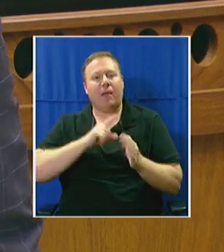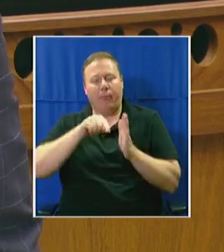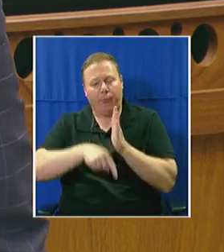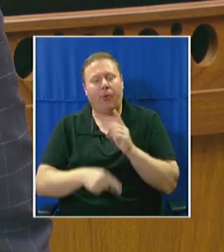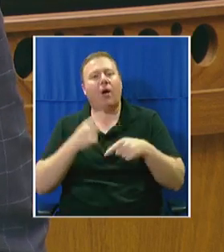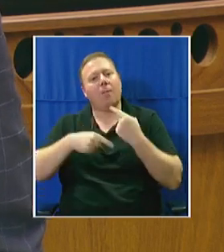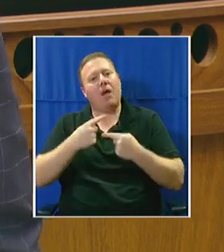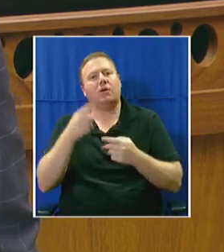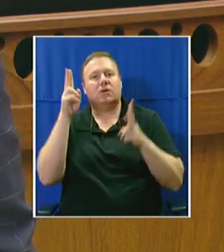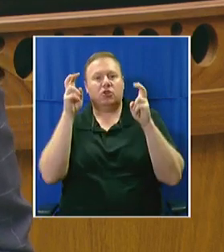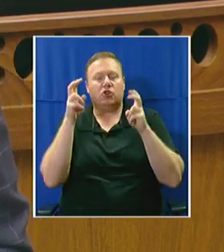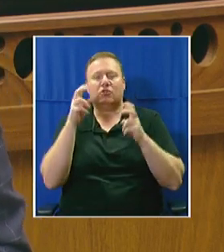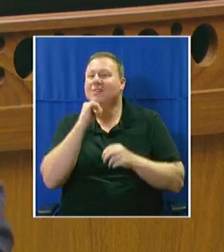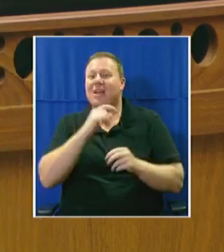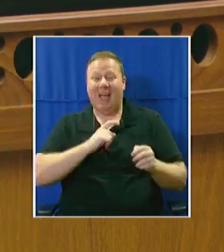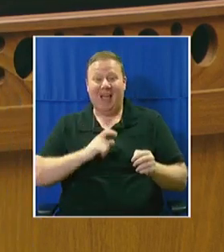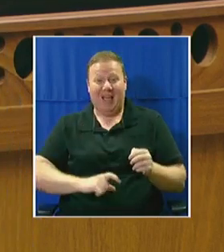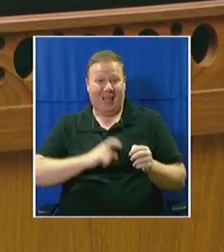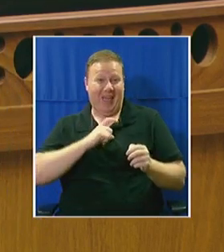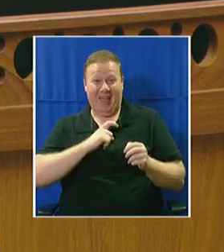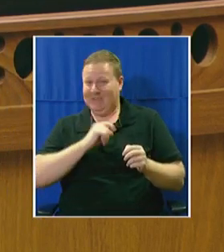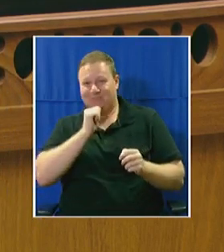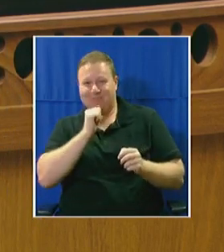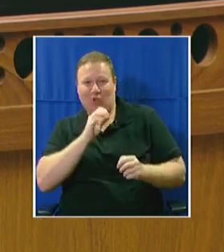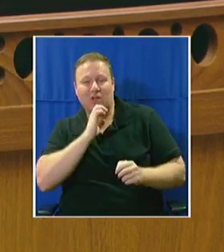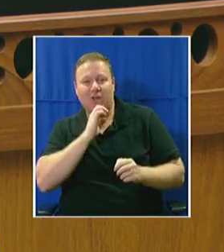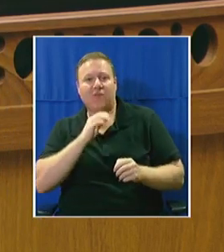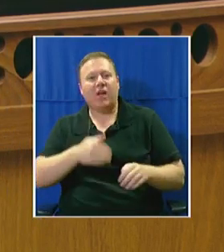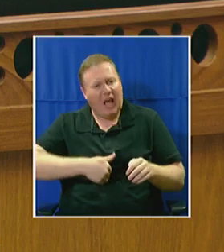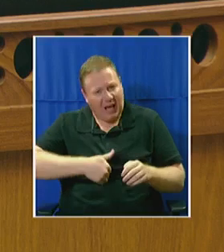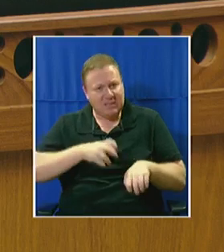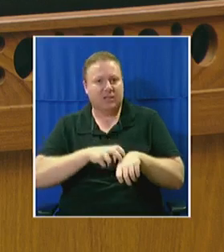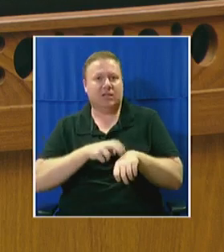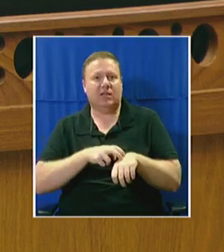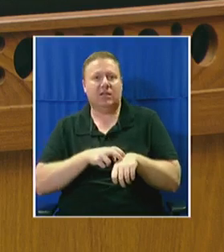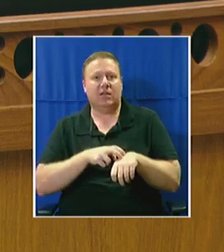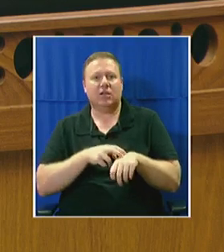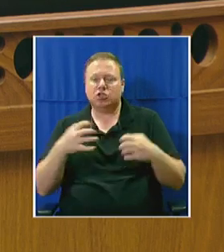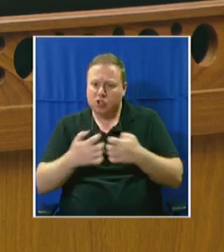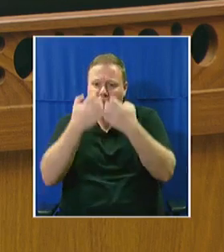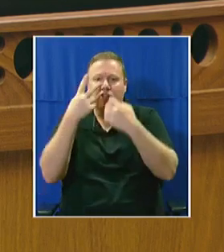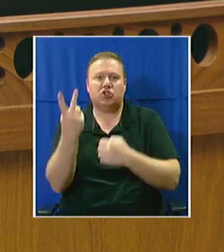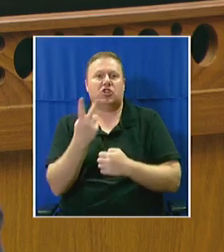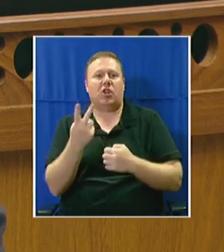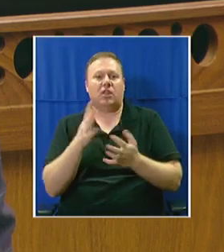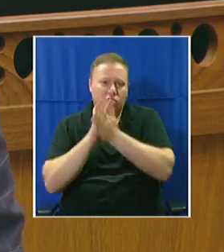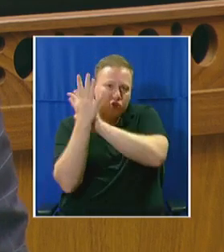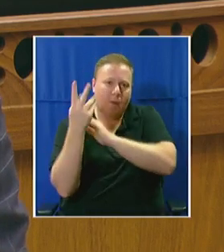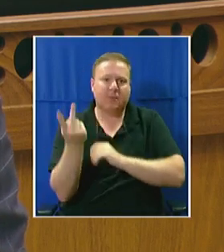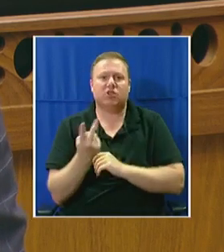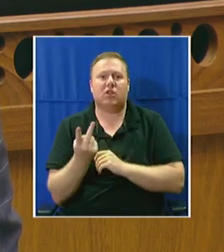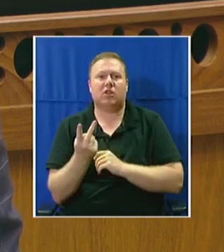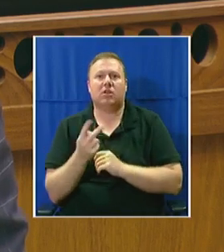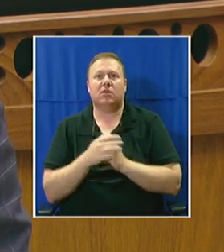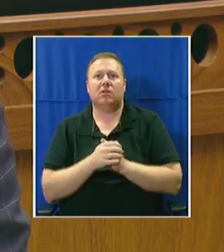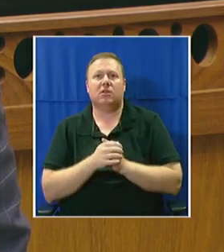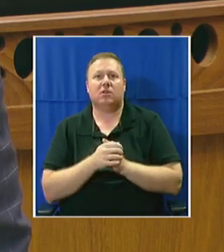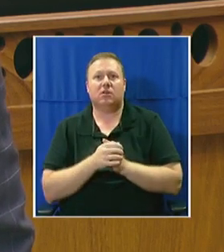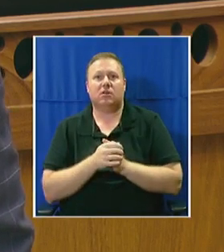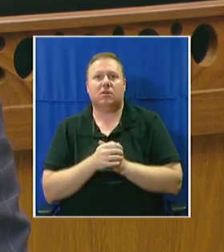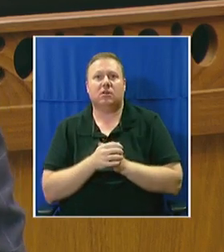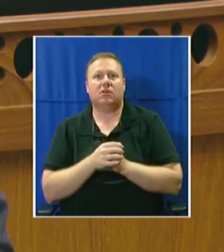violence in our communities they tend to lack funding so do something about that lastly there are men who care